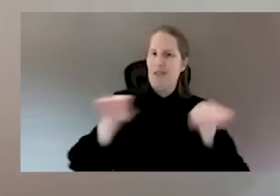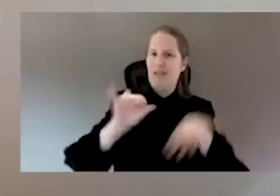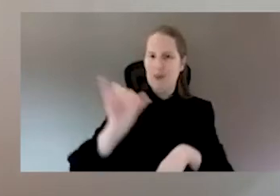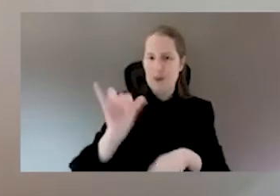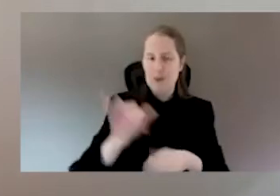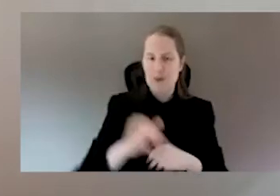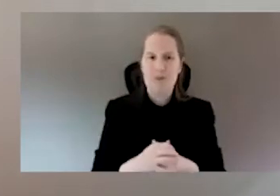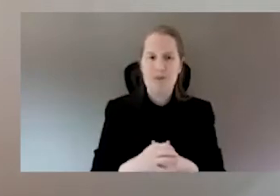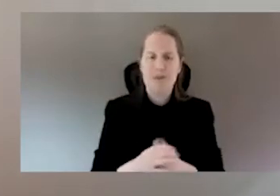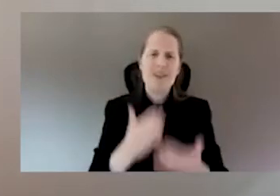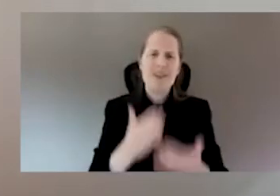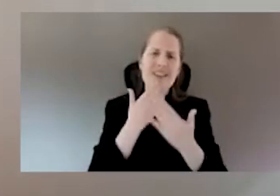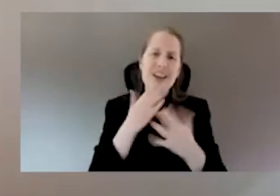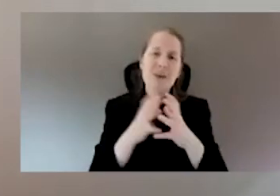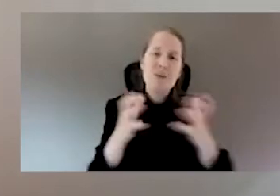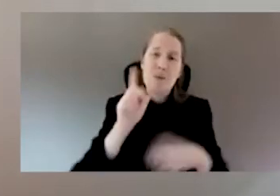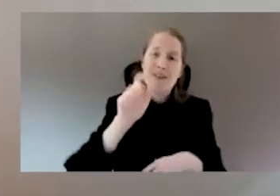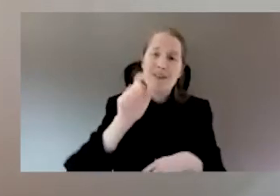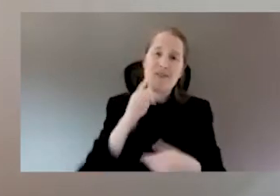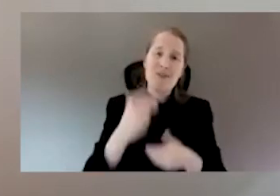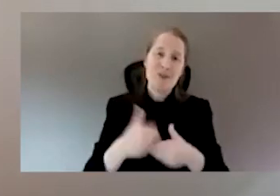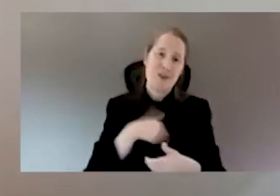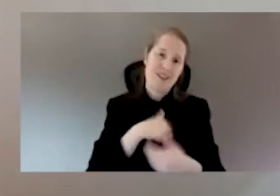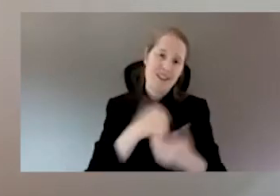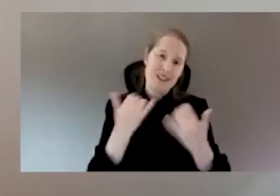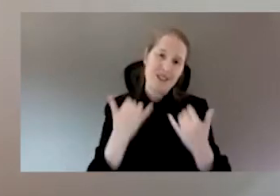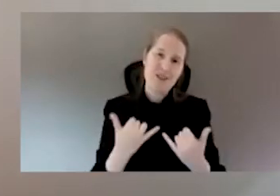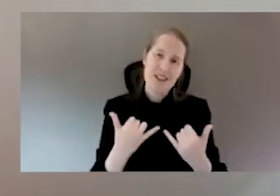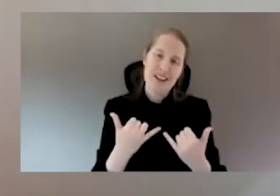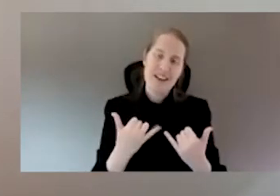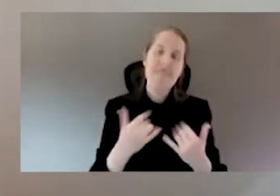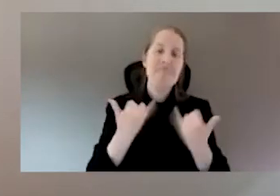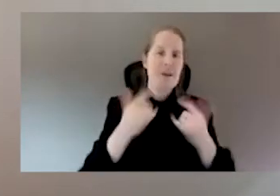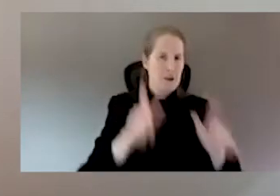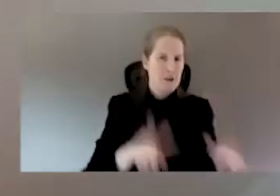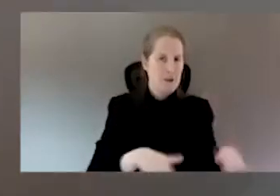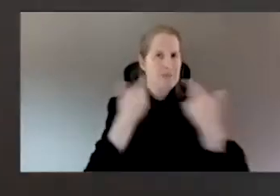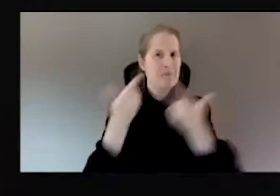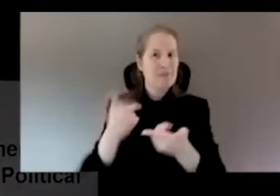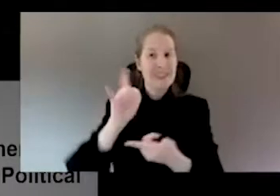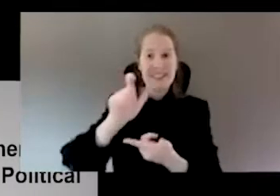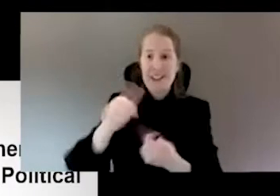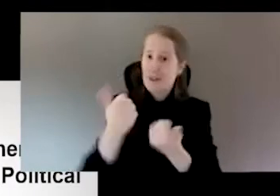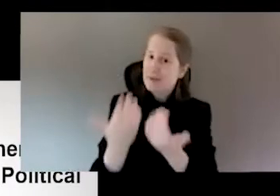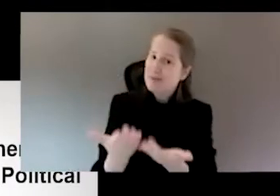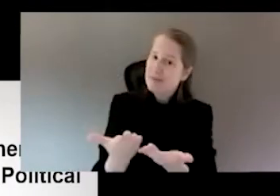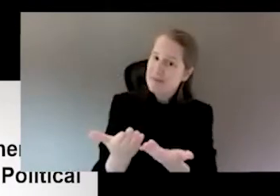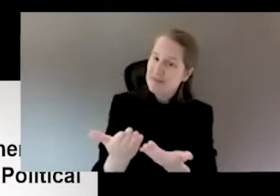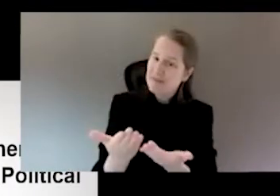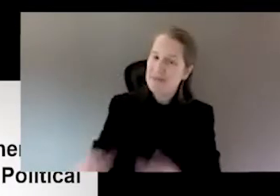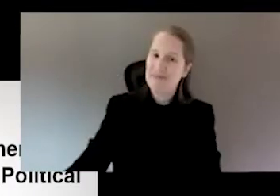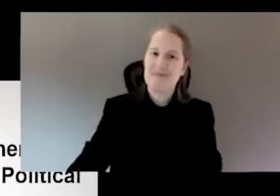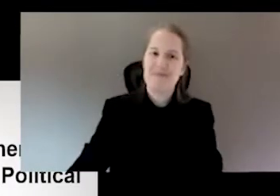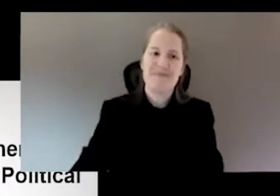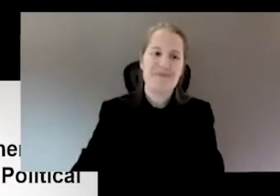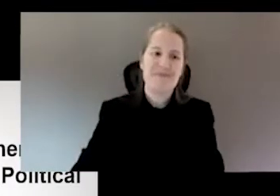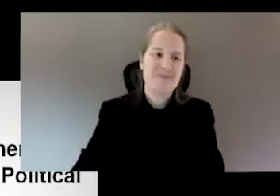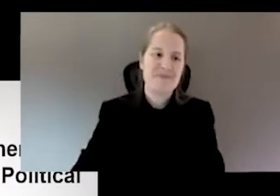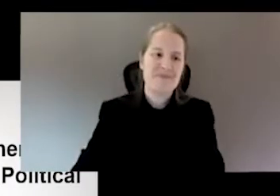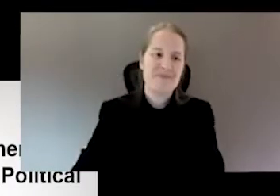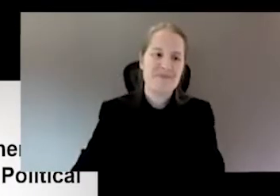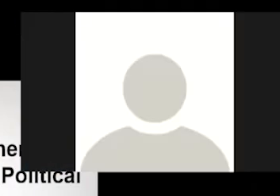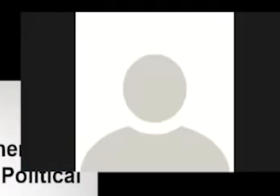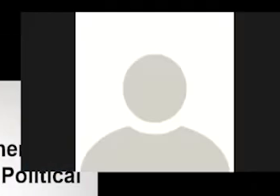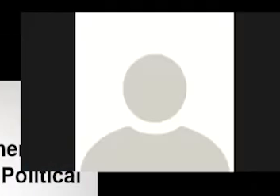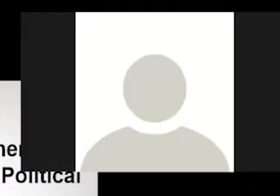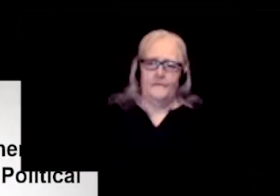so much, Daniel, for being with us today. And I will now turn things over to you. Good afternoon, everyone, and thank